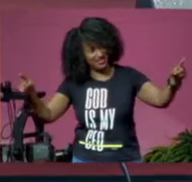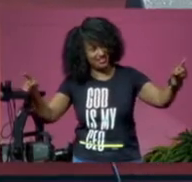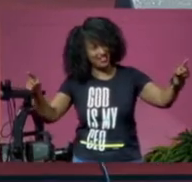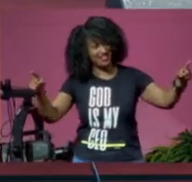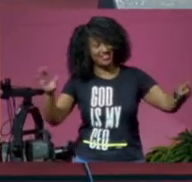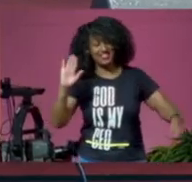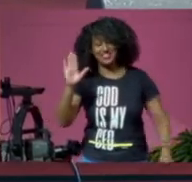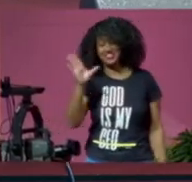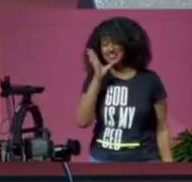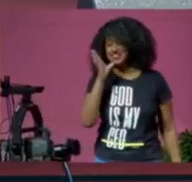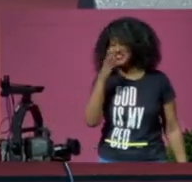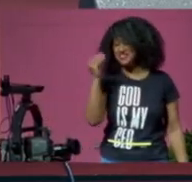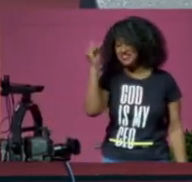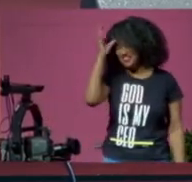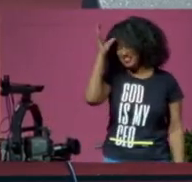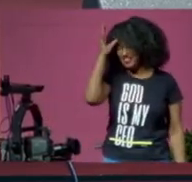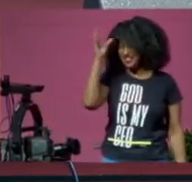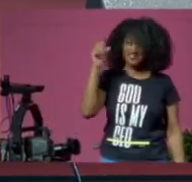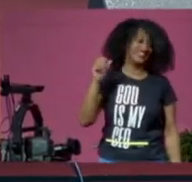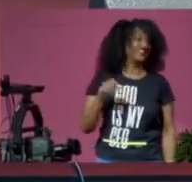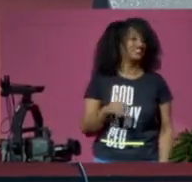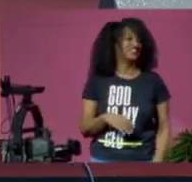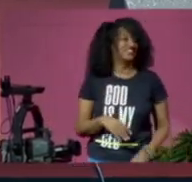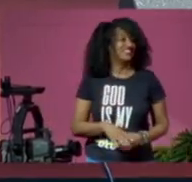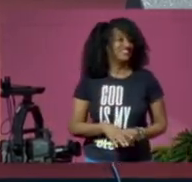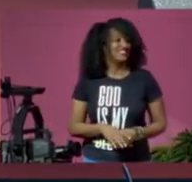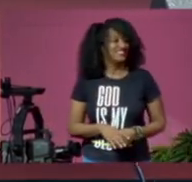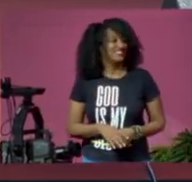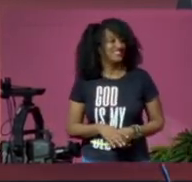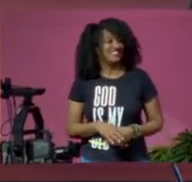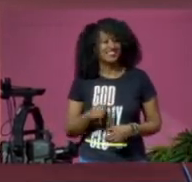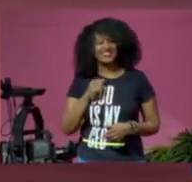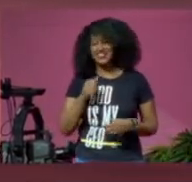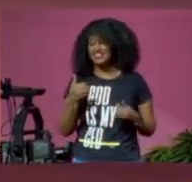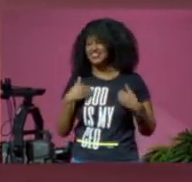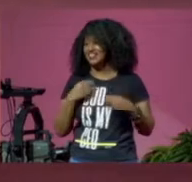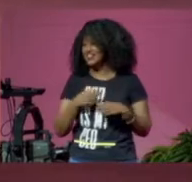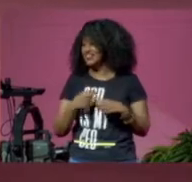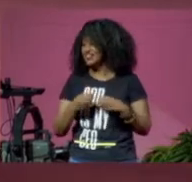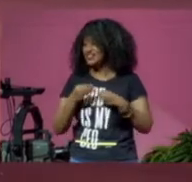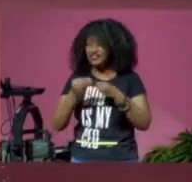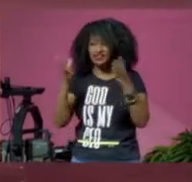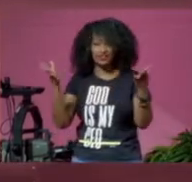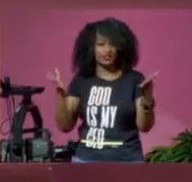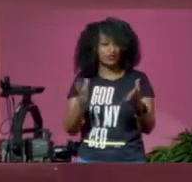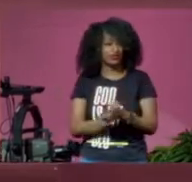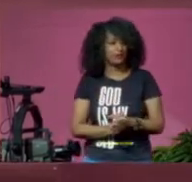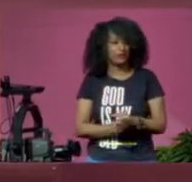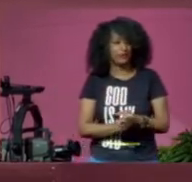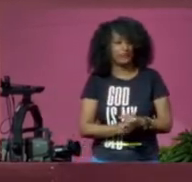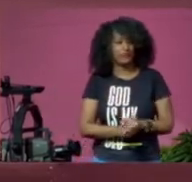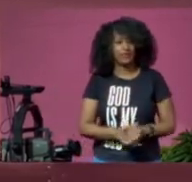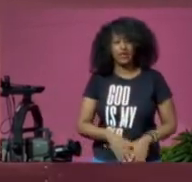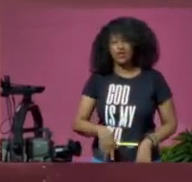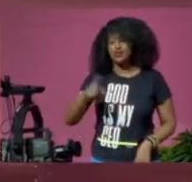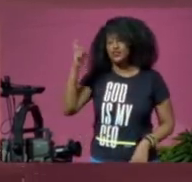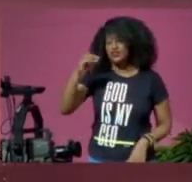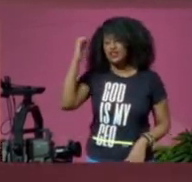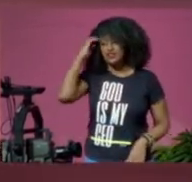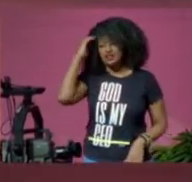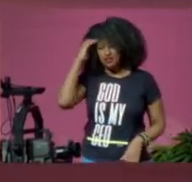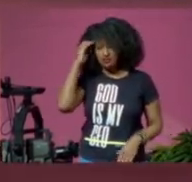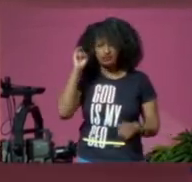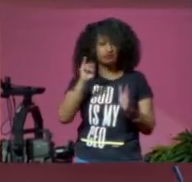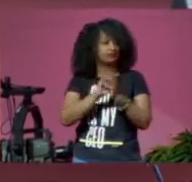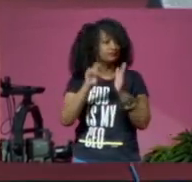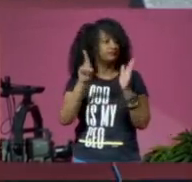daddy won't have a problem with me telling you. Here's the first thing that you need to know. If you're going to be successful, I need to know who I am.